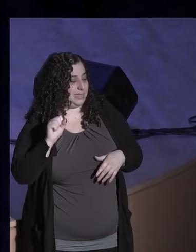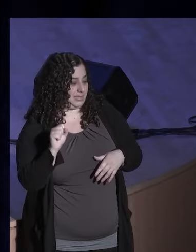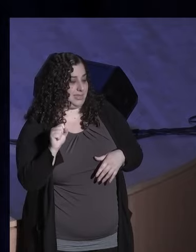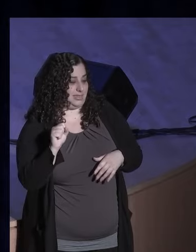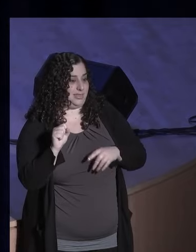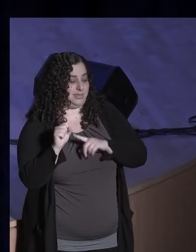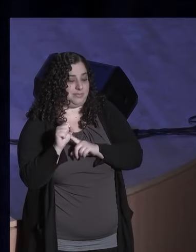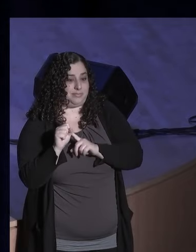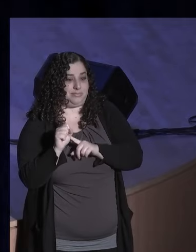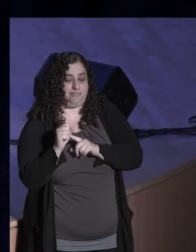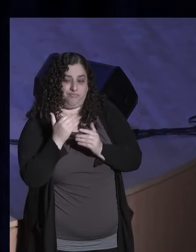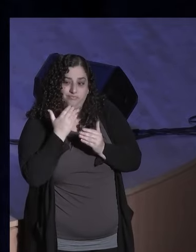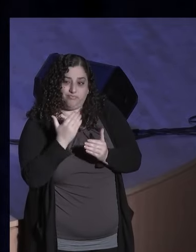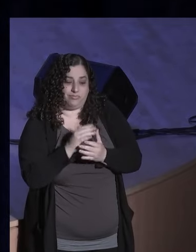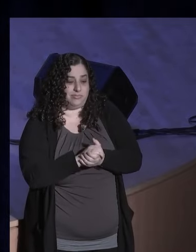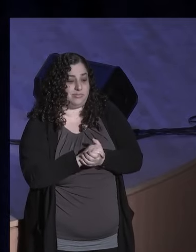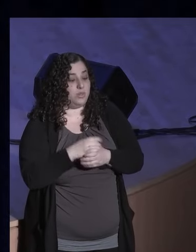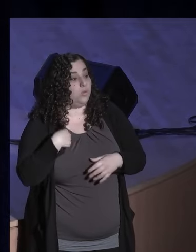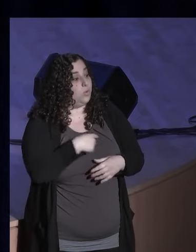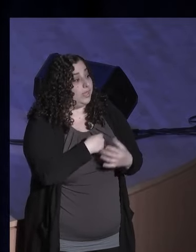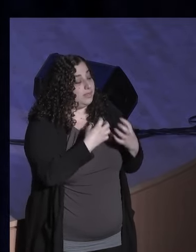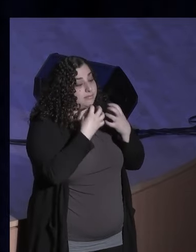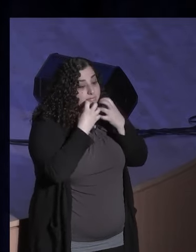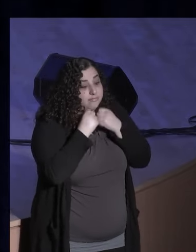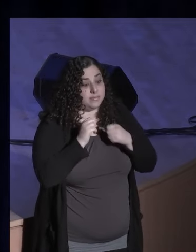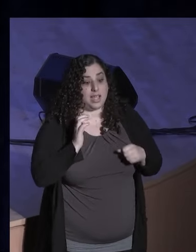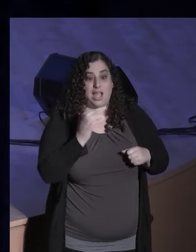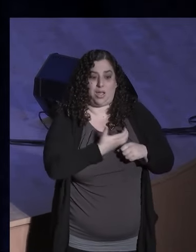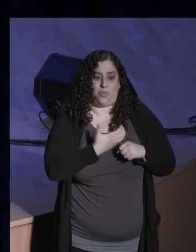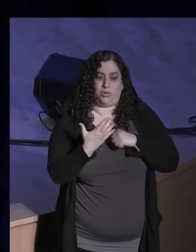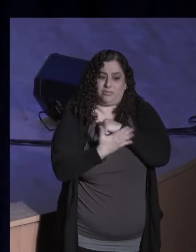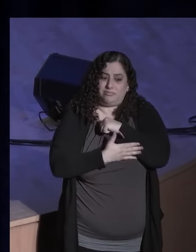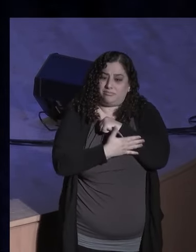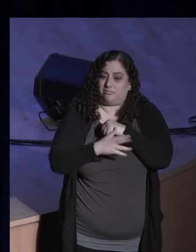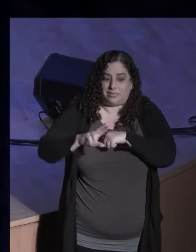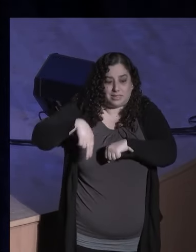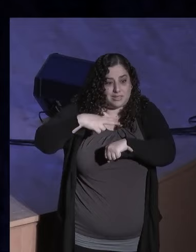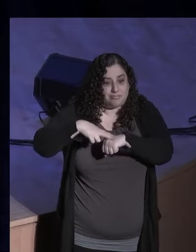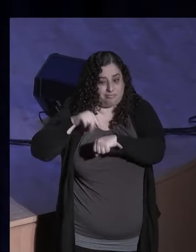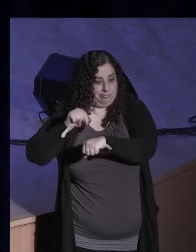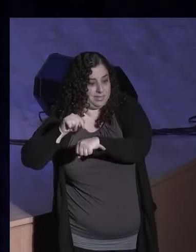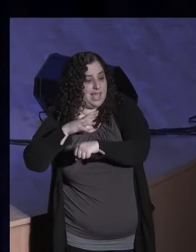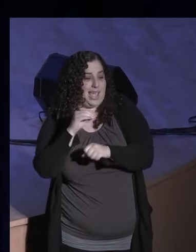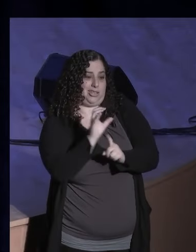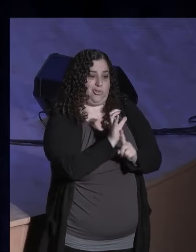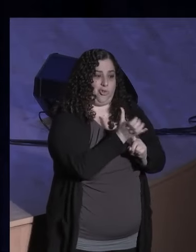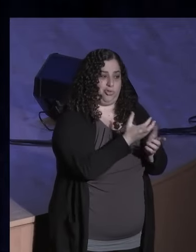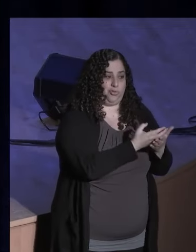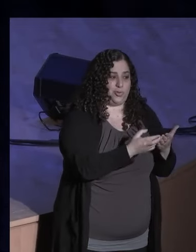the nation's natural and cultural resources. So, I would like for you to give a very warm